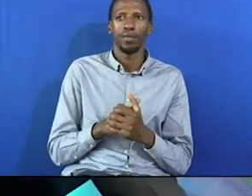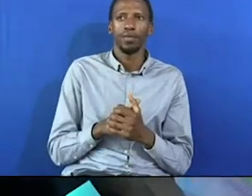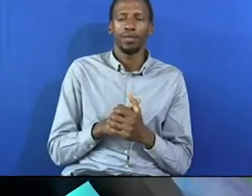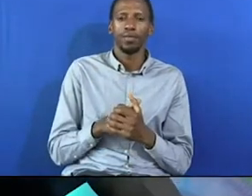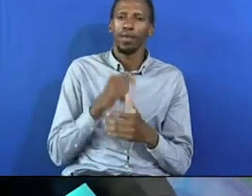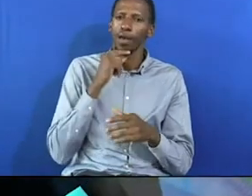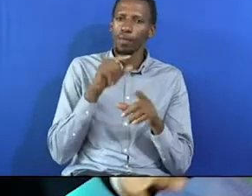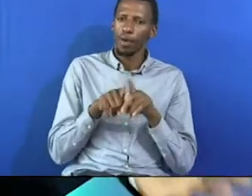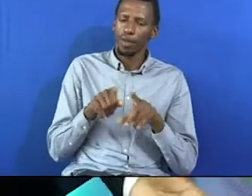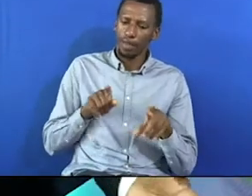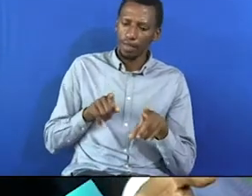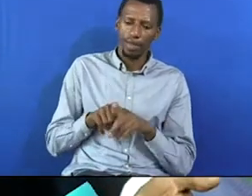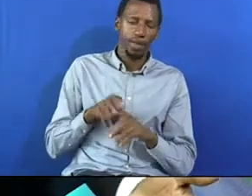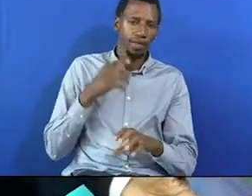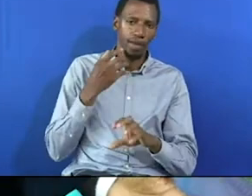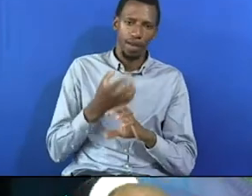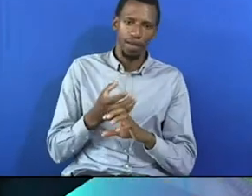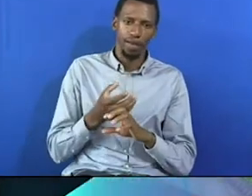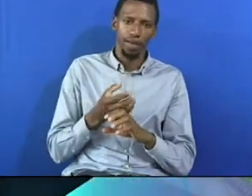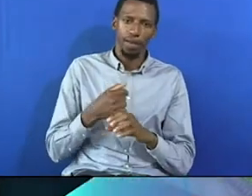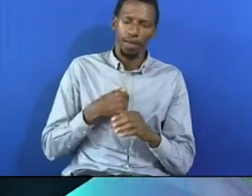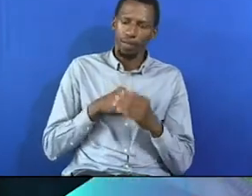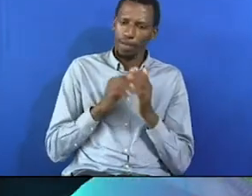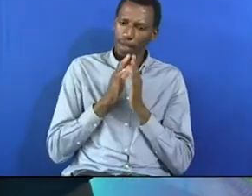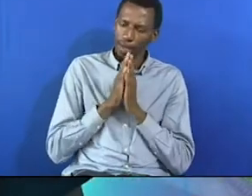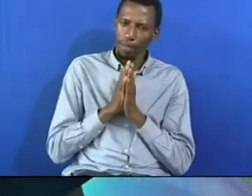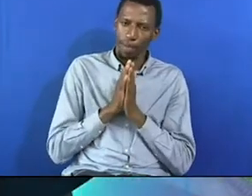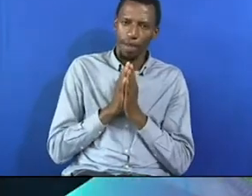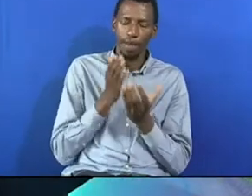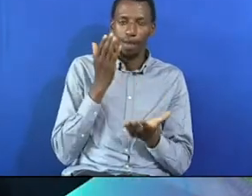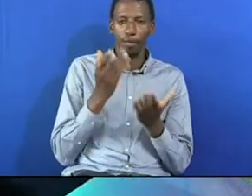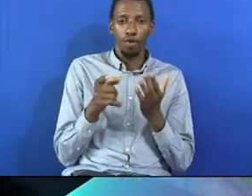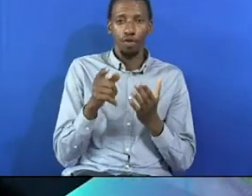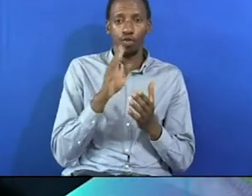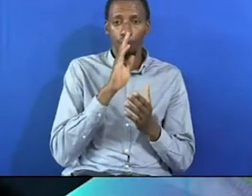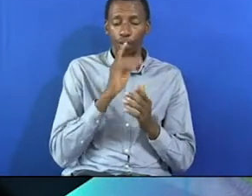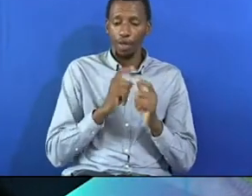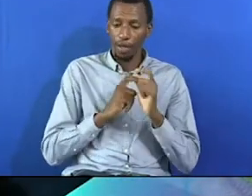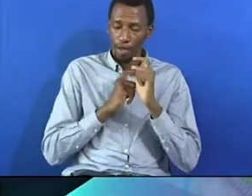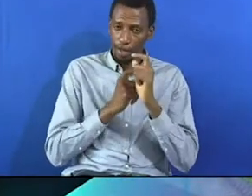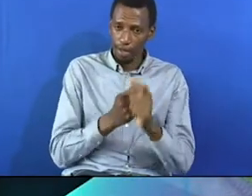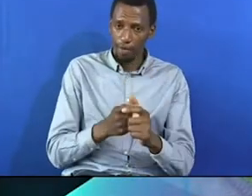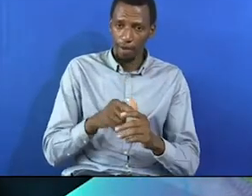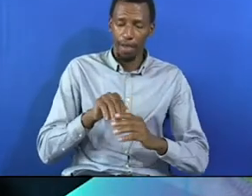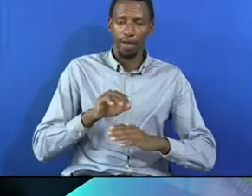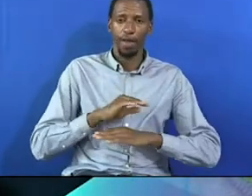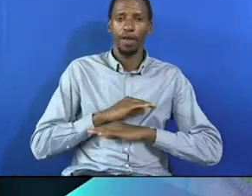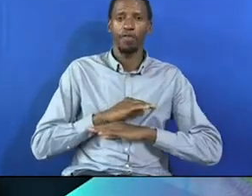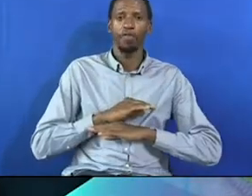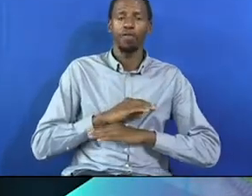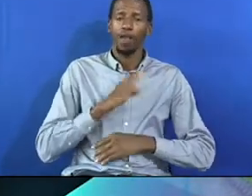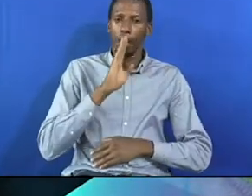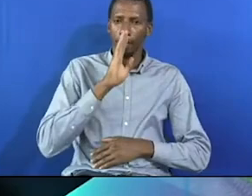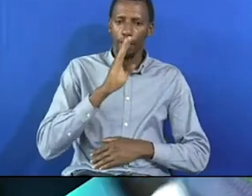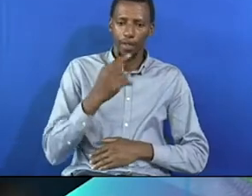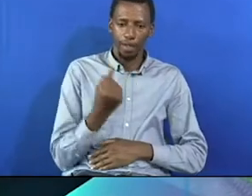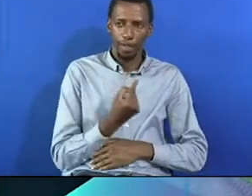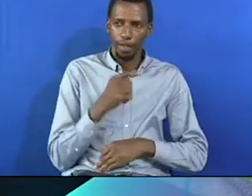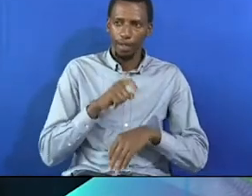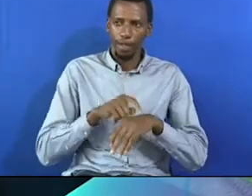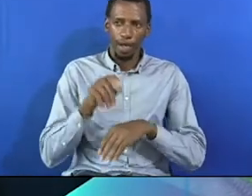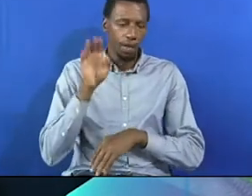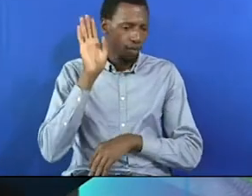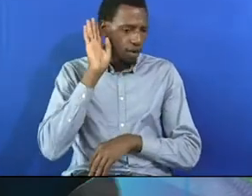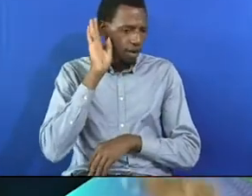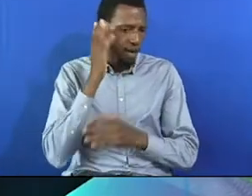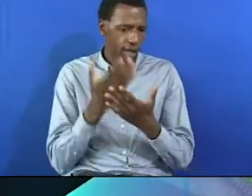It's hard, brothers and sisters. And that's why I'm praying that may you be gifted enough to be single. Are we together? So that when you hear such things, you